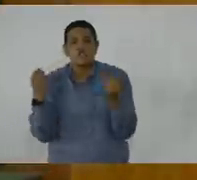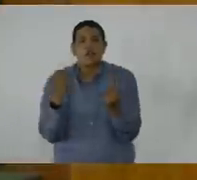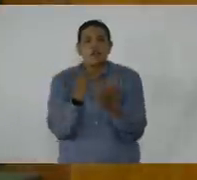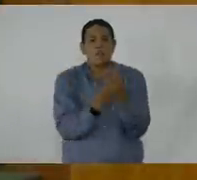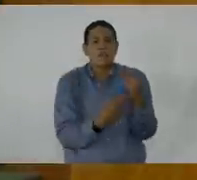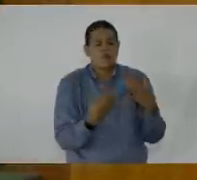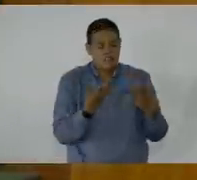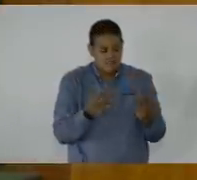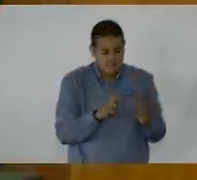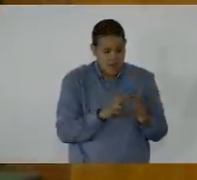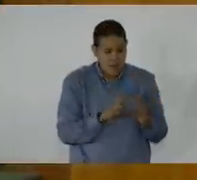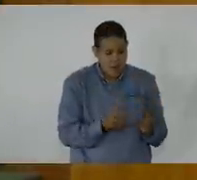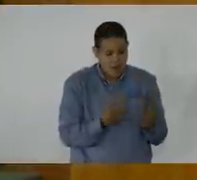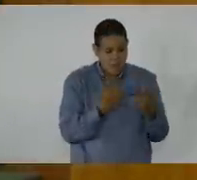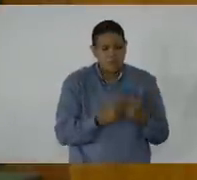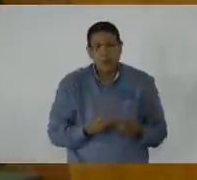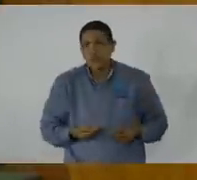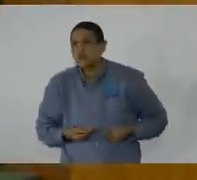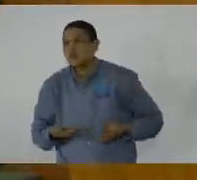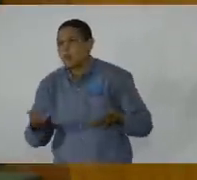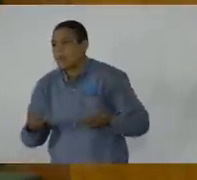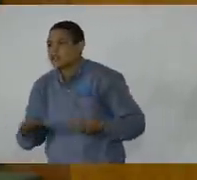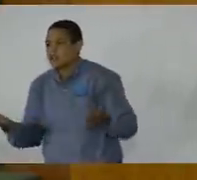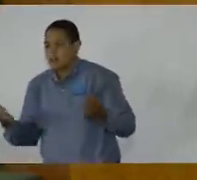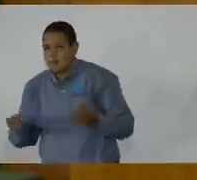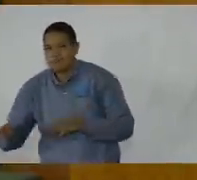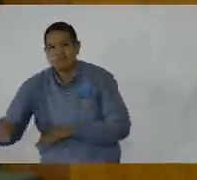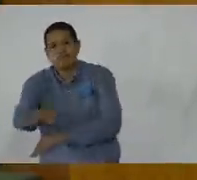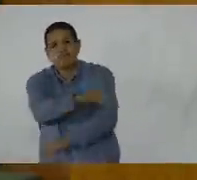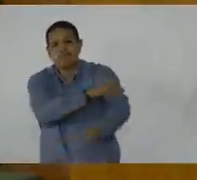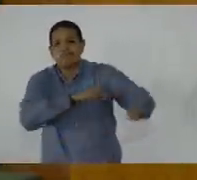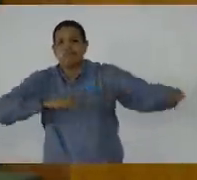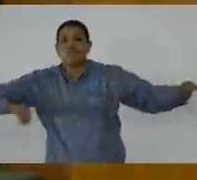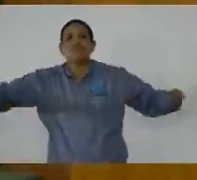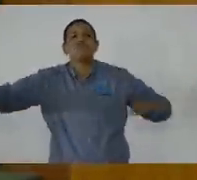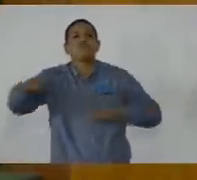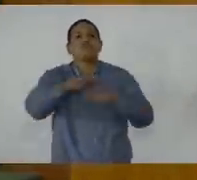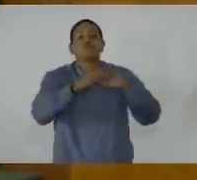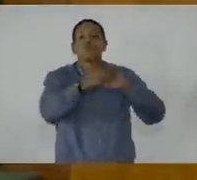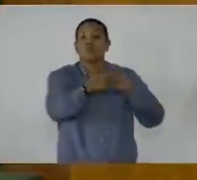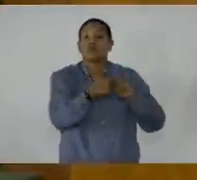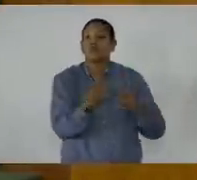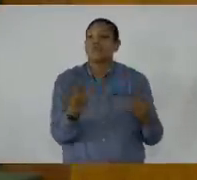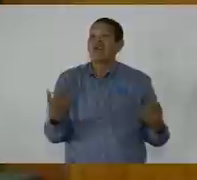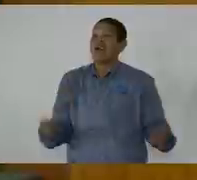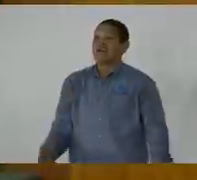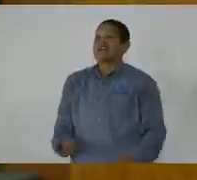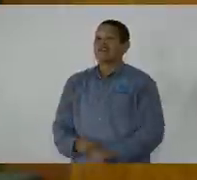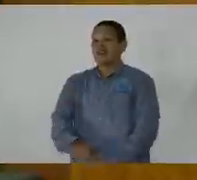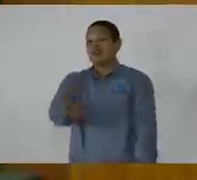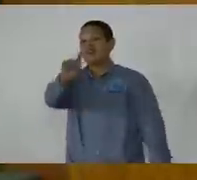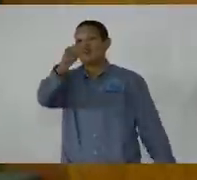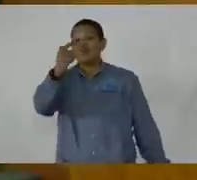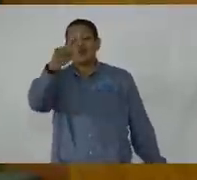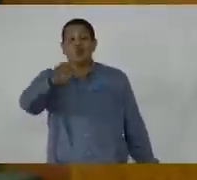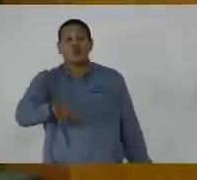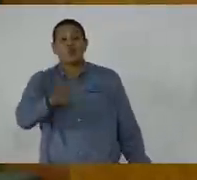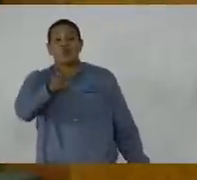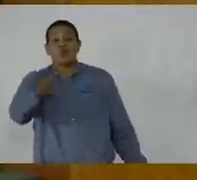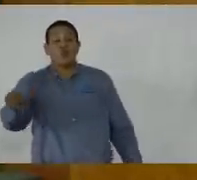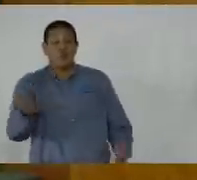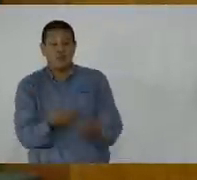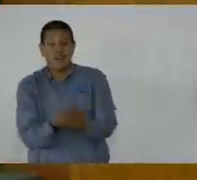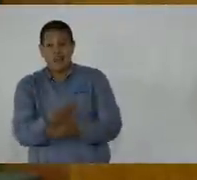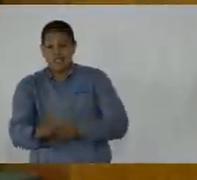within Jamaica. Consequently, Madam Speaker, during the 2021-22 financial year, our